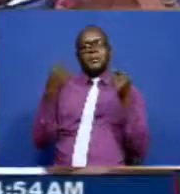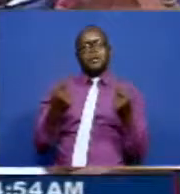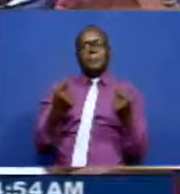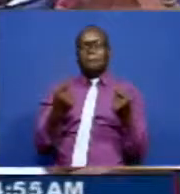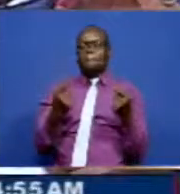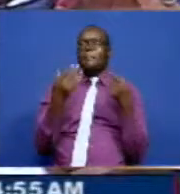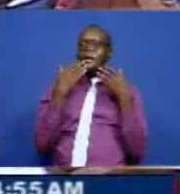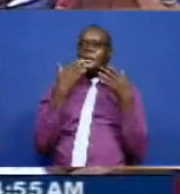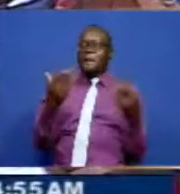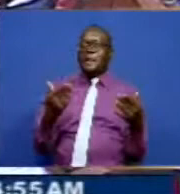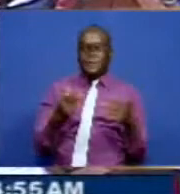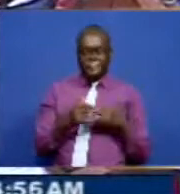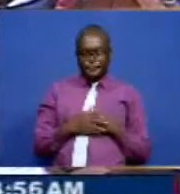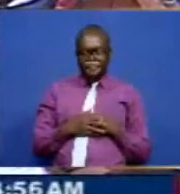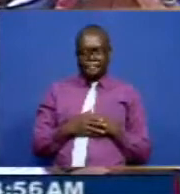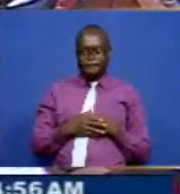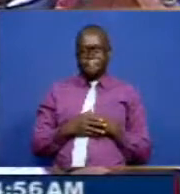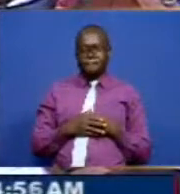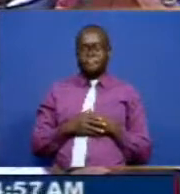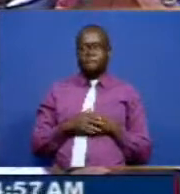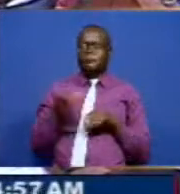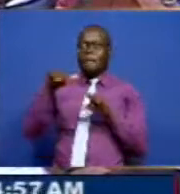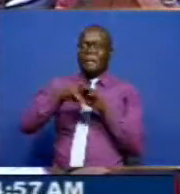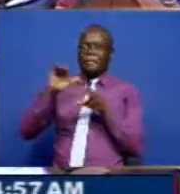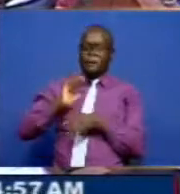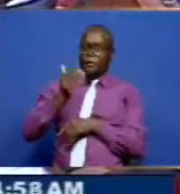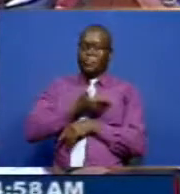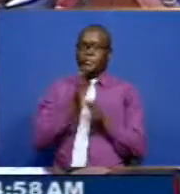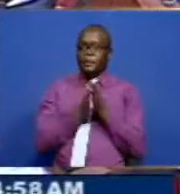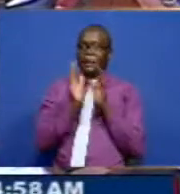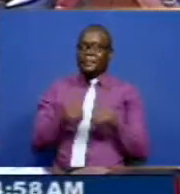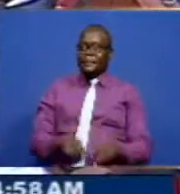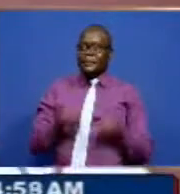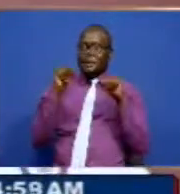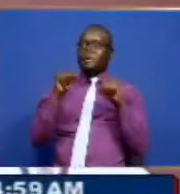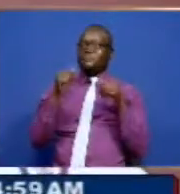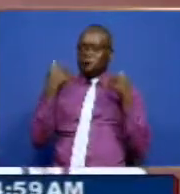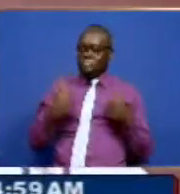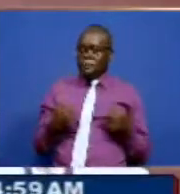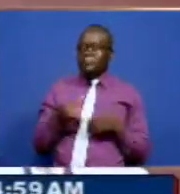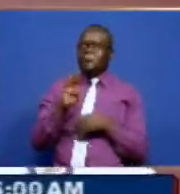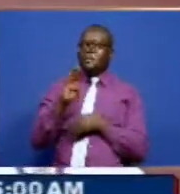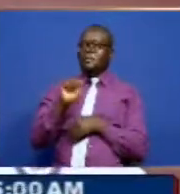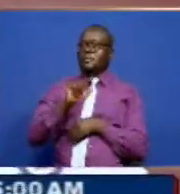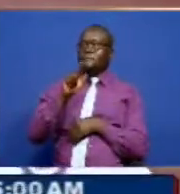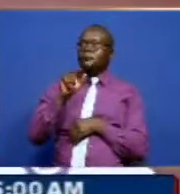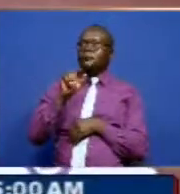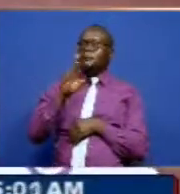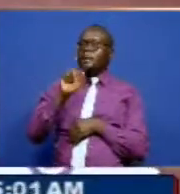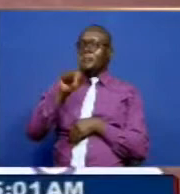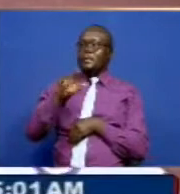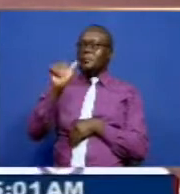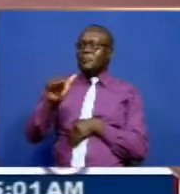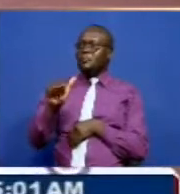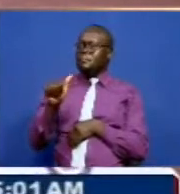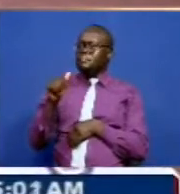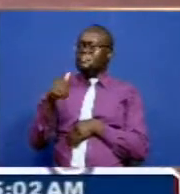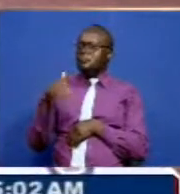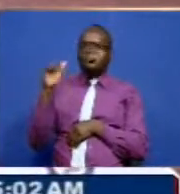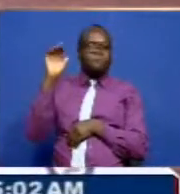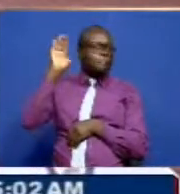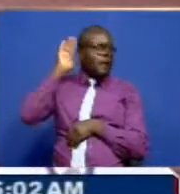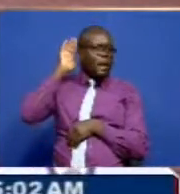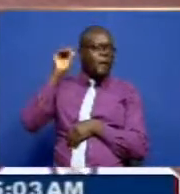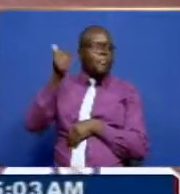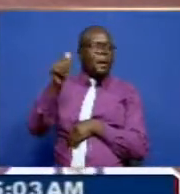Thank Good morning, members of the committee and the chair. My name is Patrick Baraza. I'm within the... Can you be a bit louder, please, so